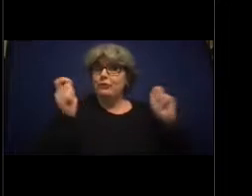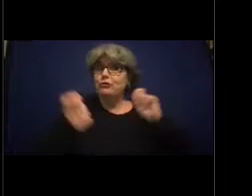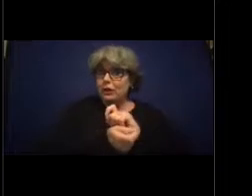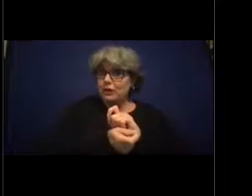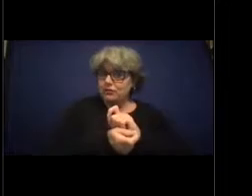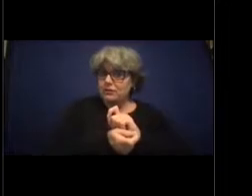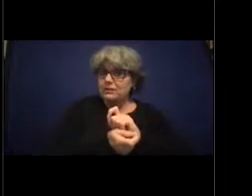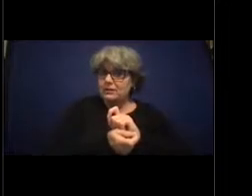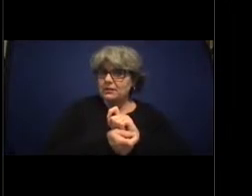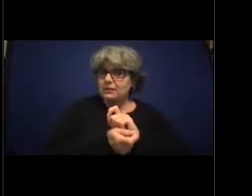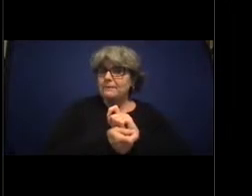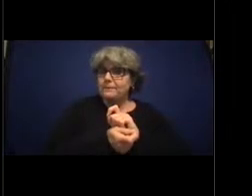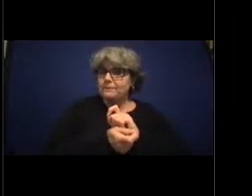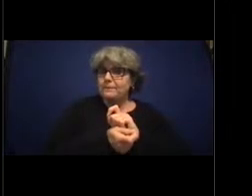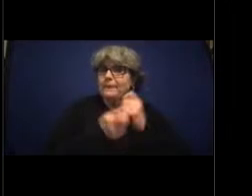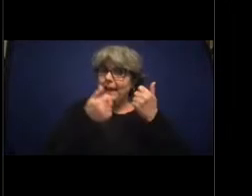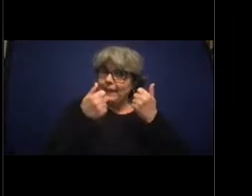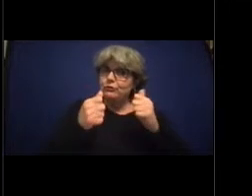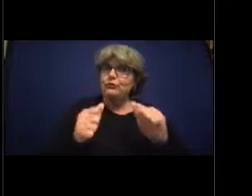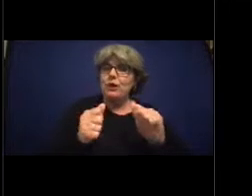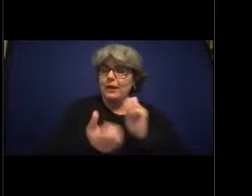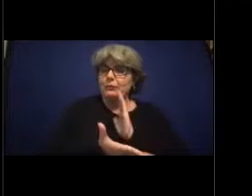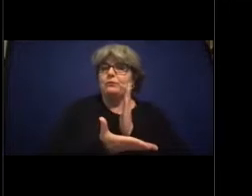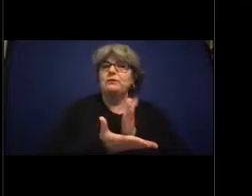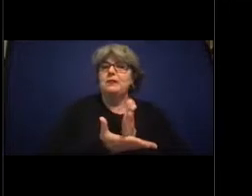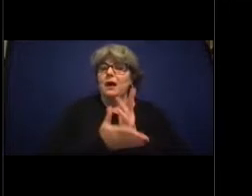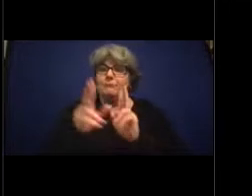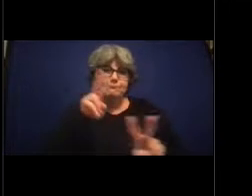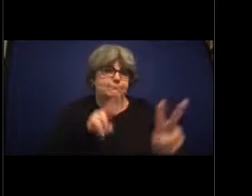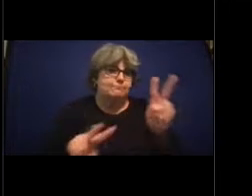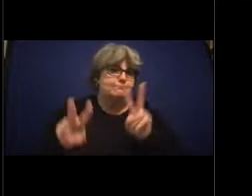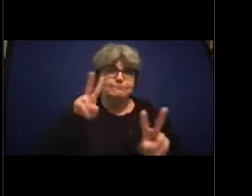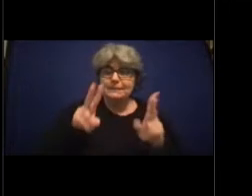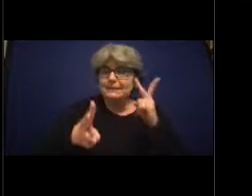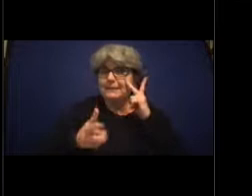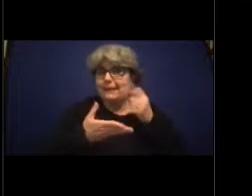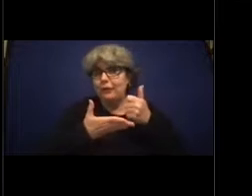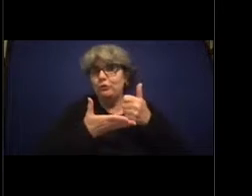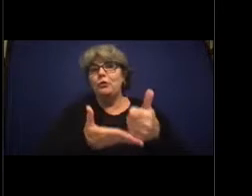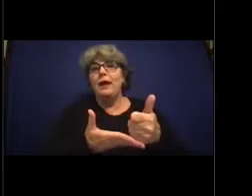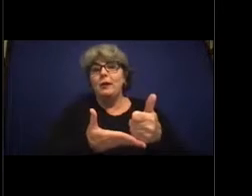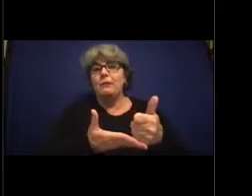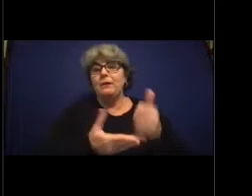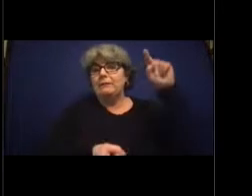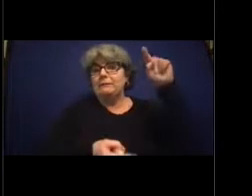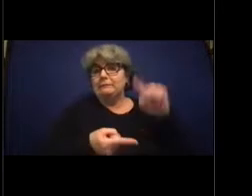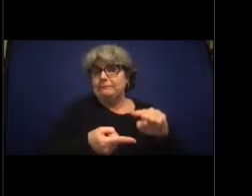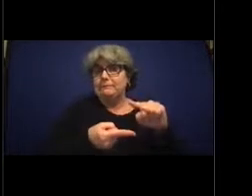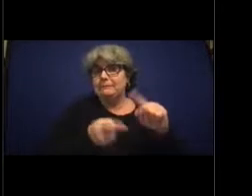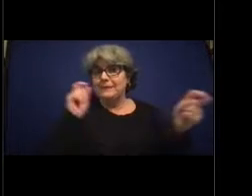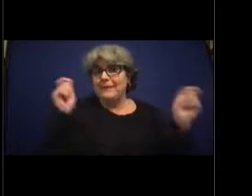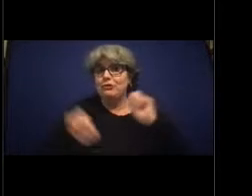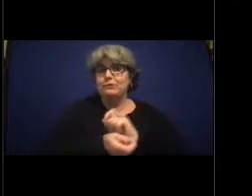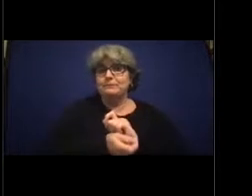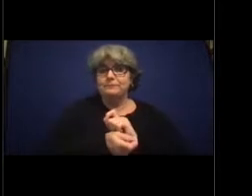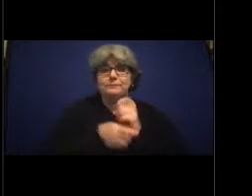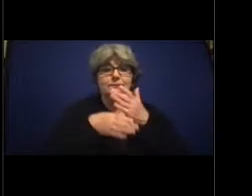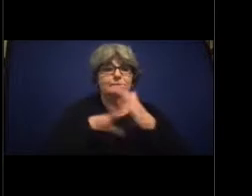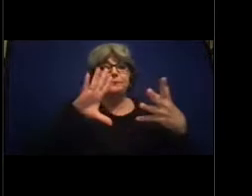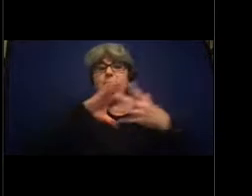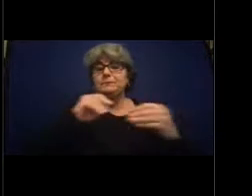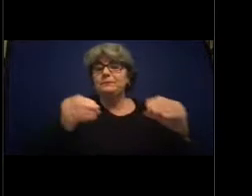present and try and take stock of what's changing and what you can do to help and mitigate that change. Share your story